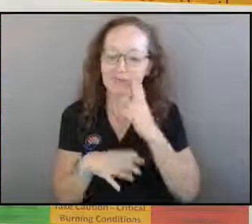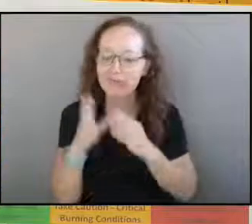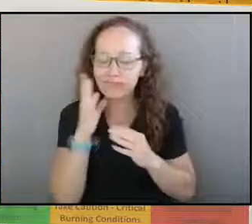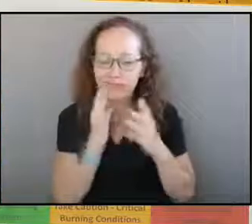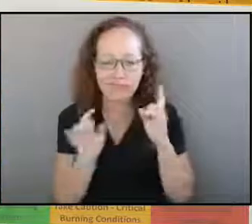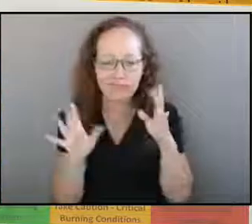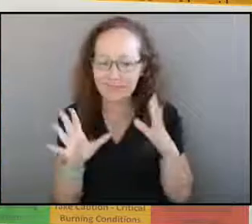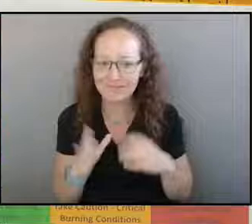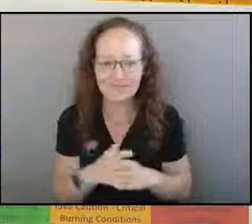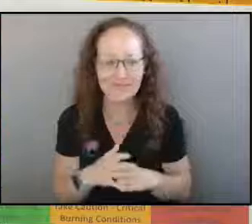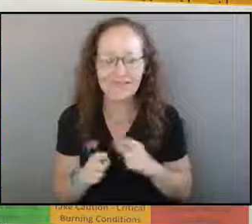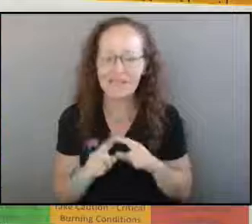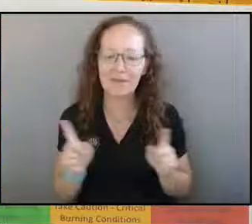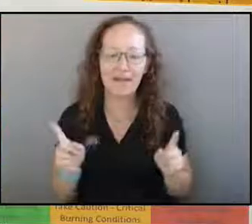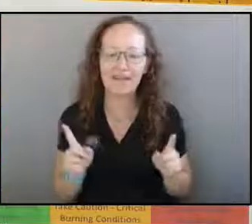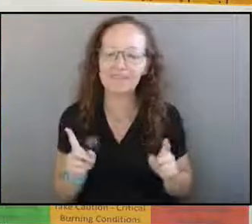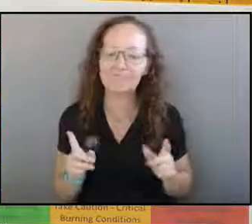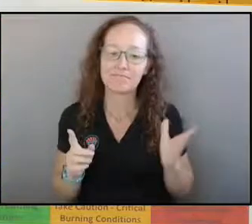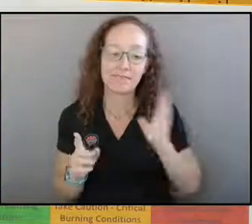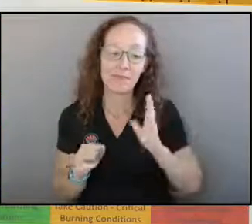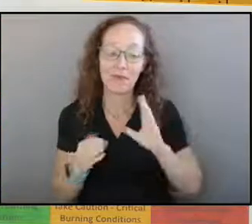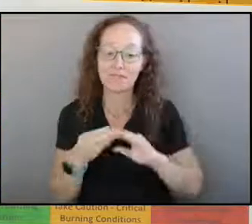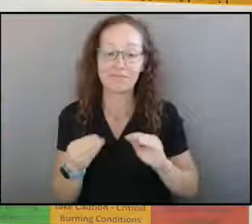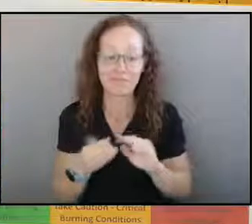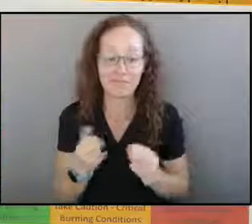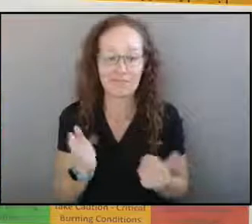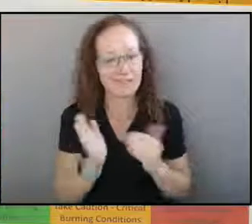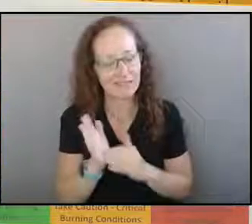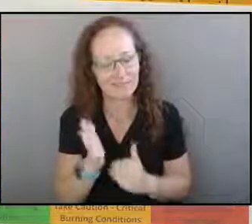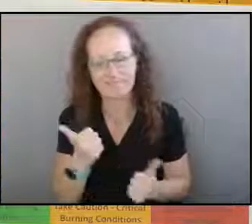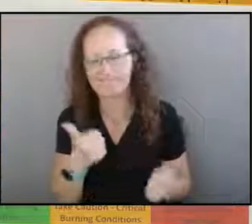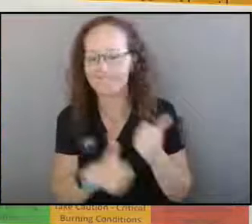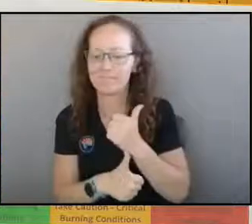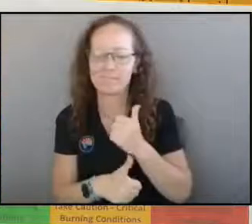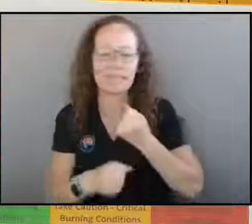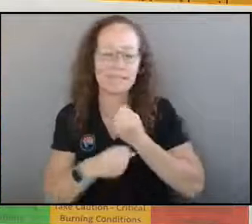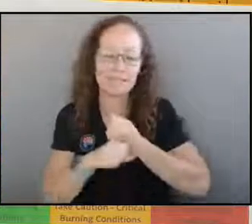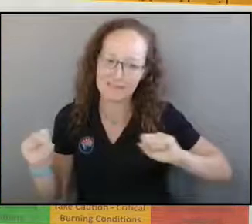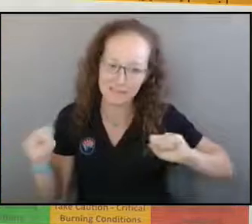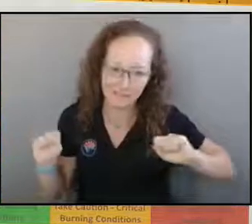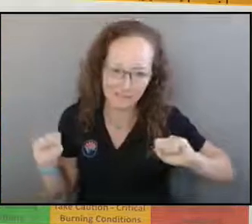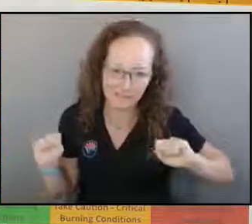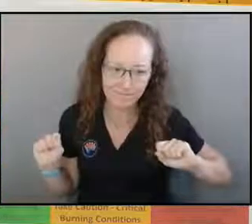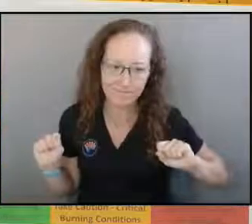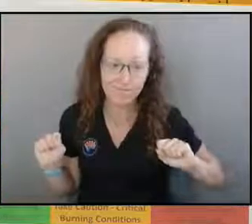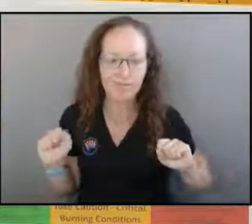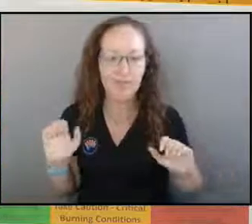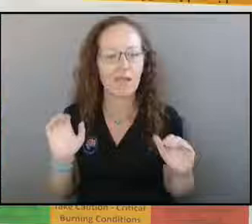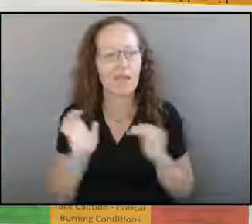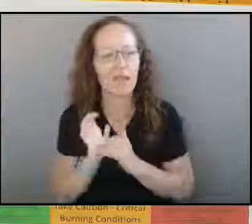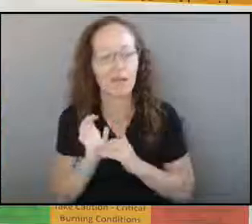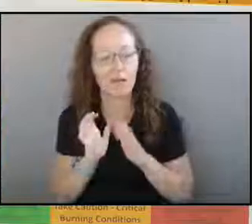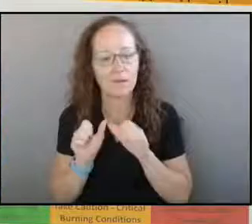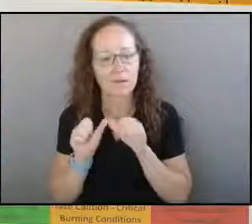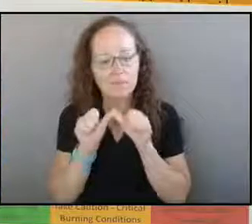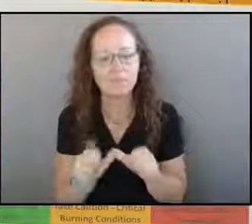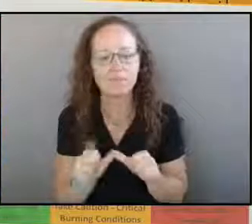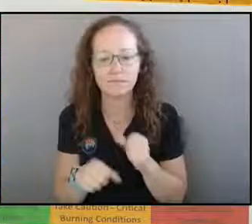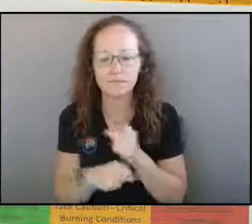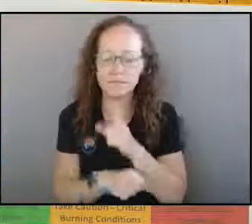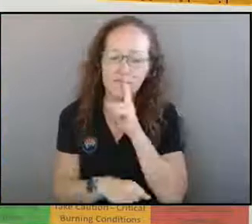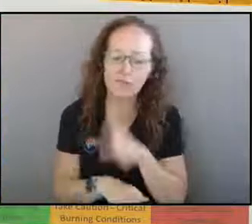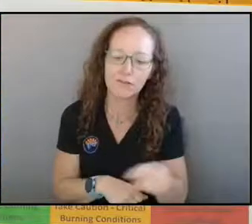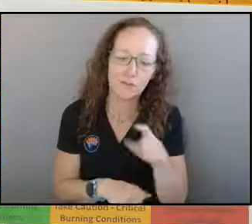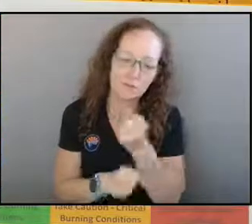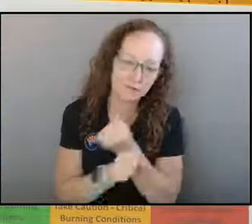but like I've stated before, safety is my #1 priority, and we're going to continue to make sure that you guys are safe,